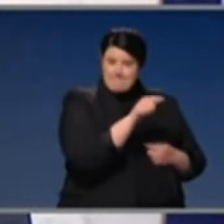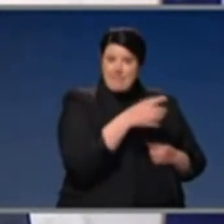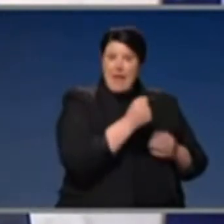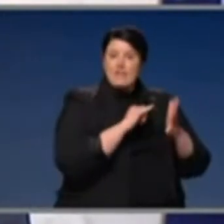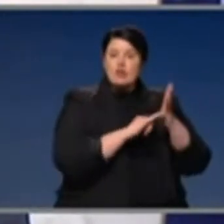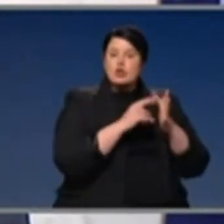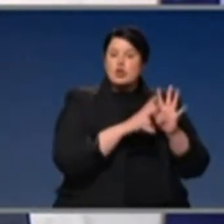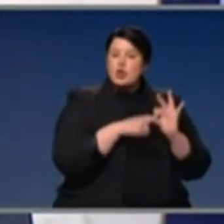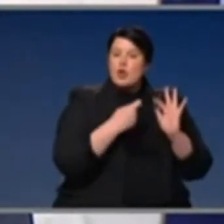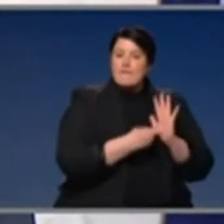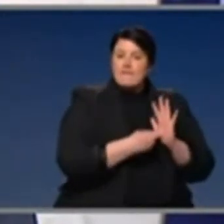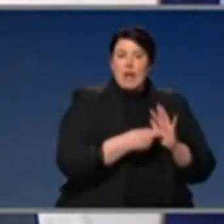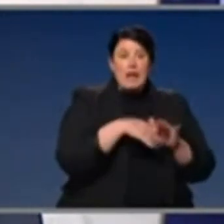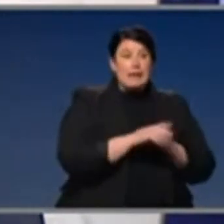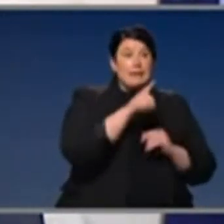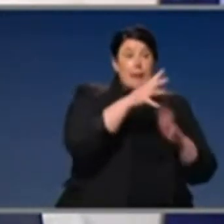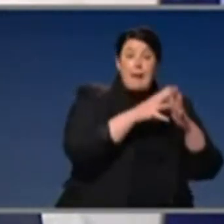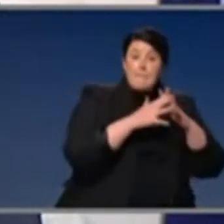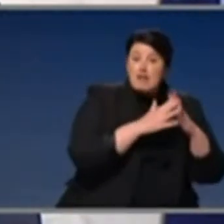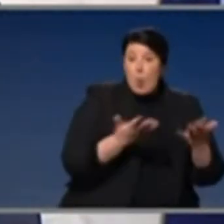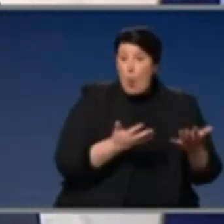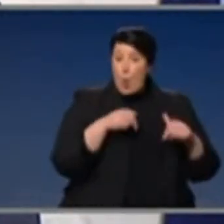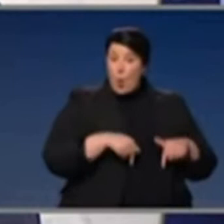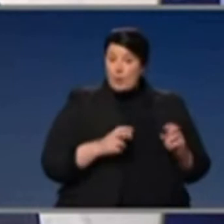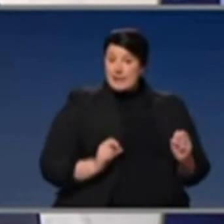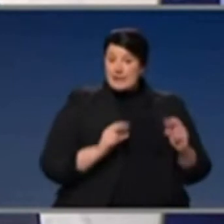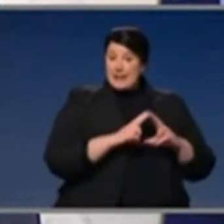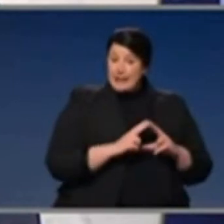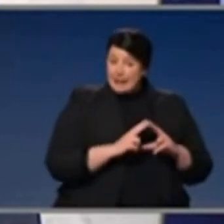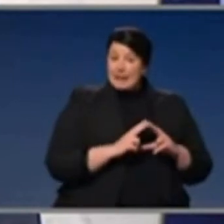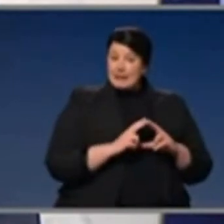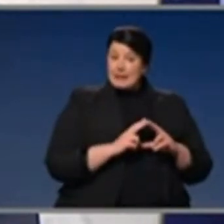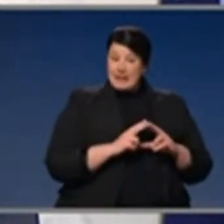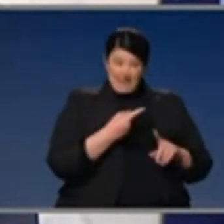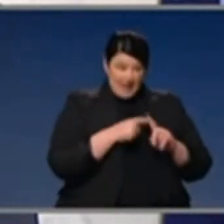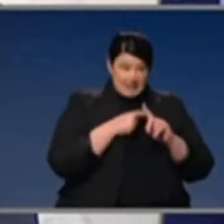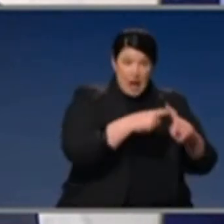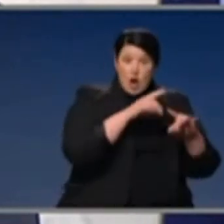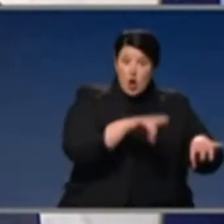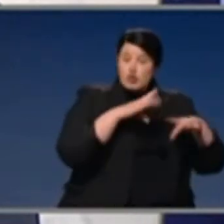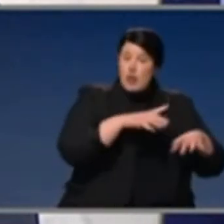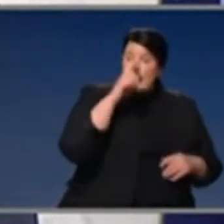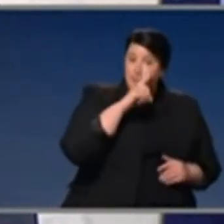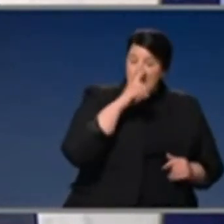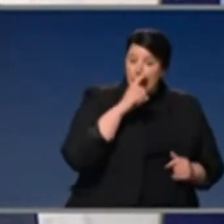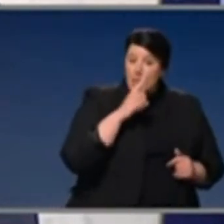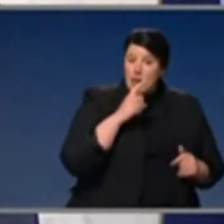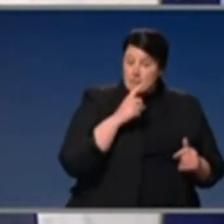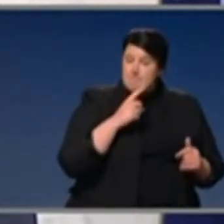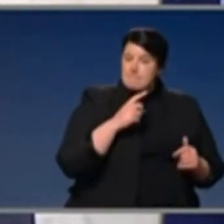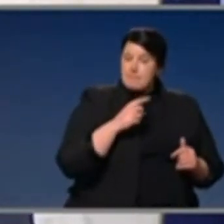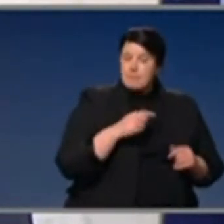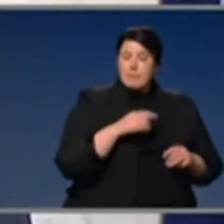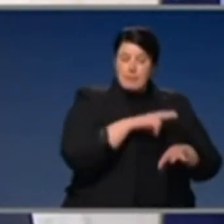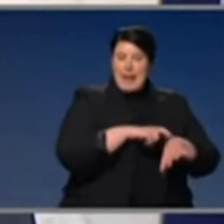server, whether it was in Seattle or Sydney, if they're targeting Australian citizens, that the Australian Federal Police or